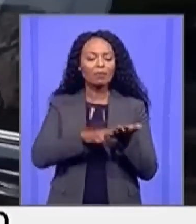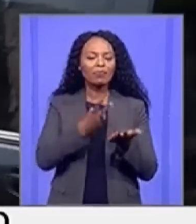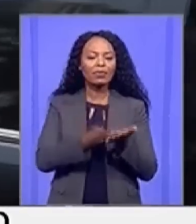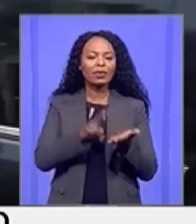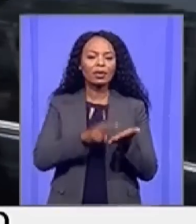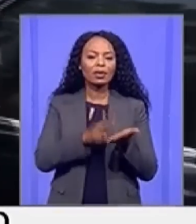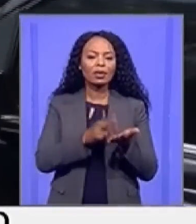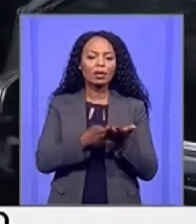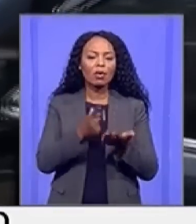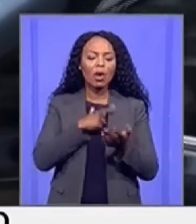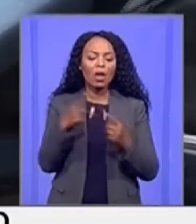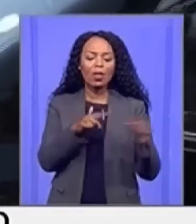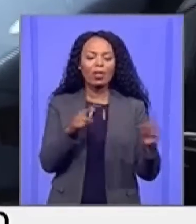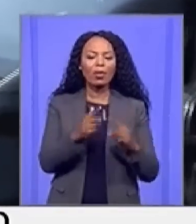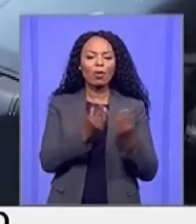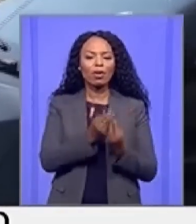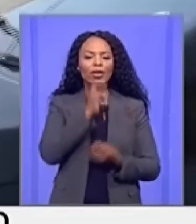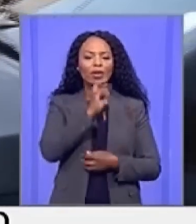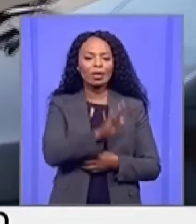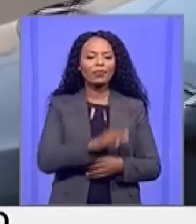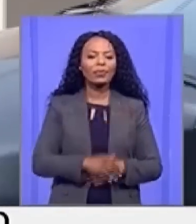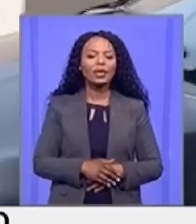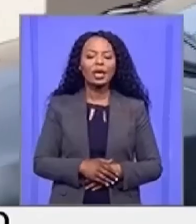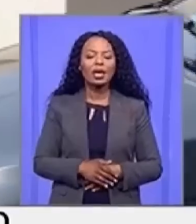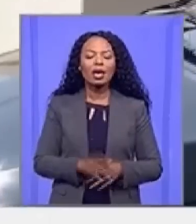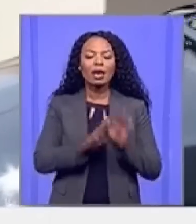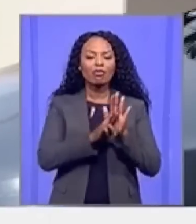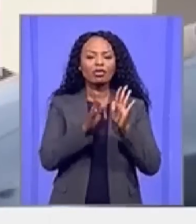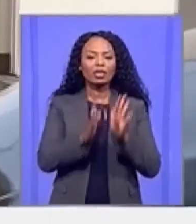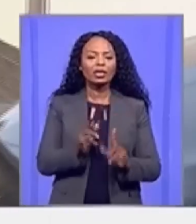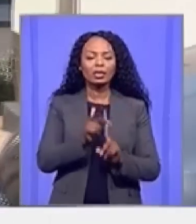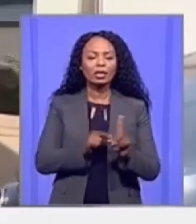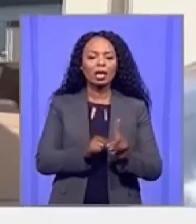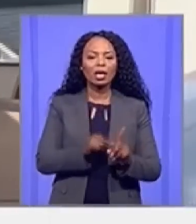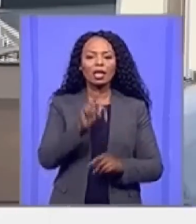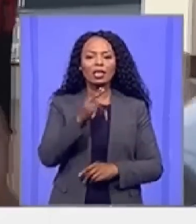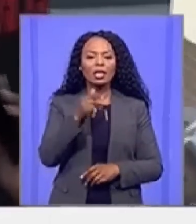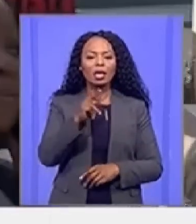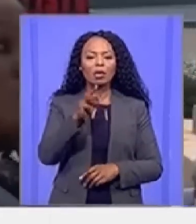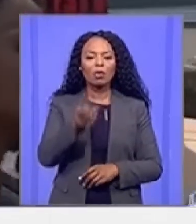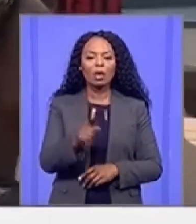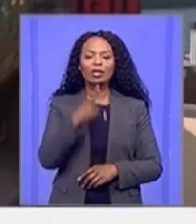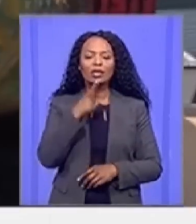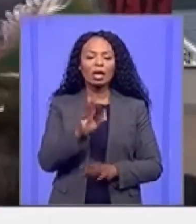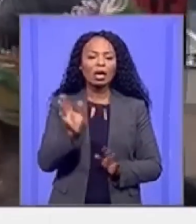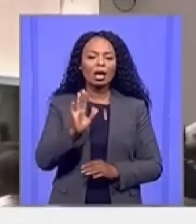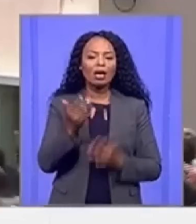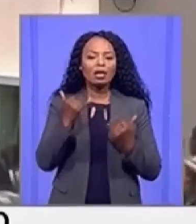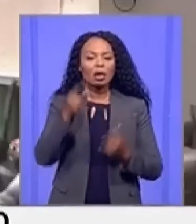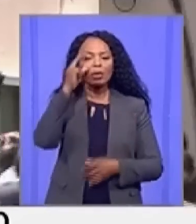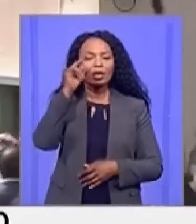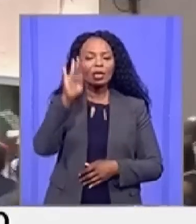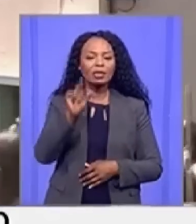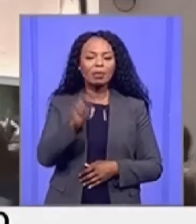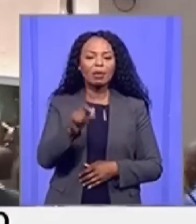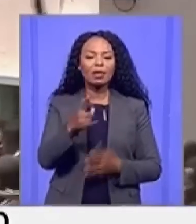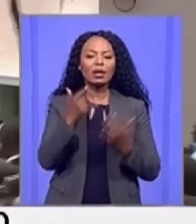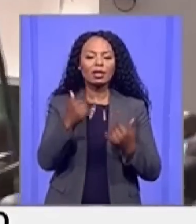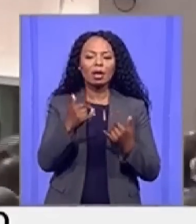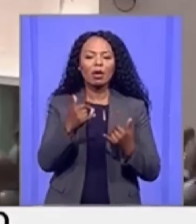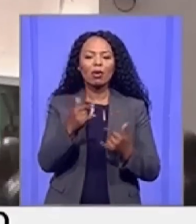IFP ebile e le setho sa palamente Mkhuleko Hlengwa o qheletse ka thoko ditaba tsa hore Buthelezi ke yena ikarabellang dihlaselong tsa batho